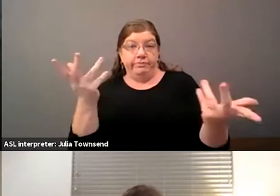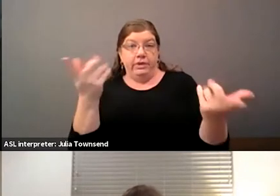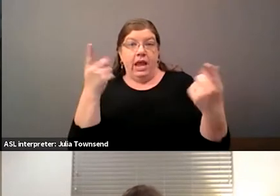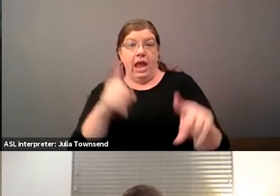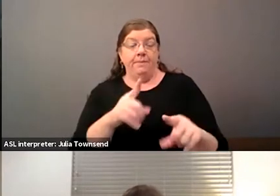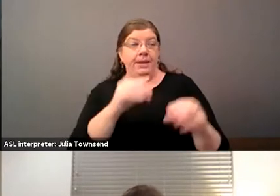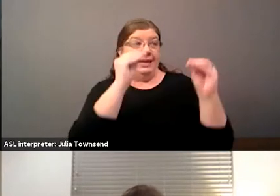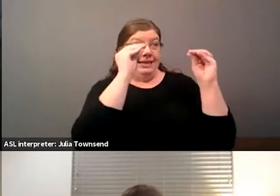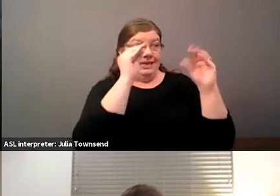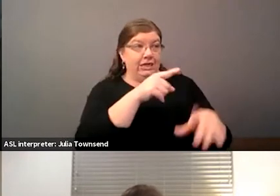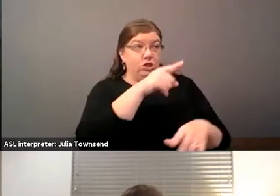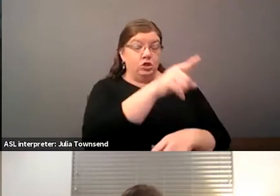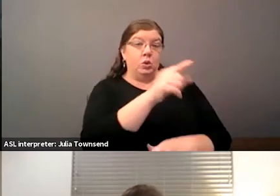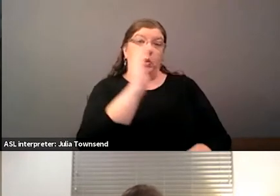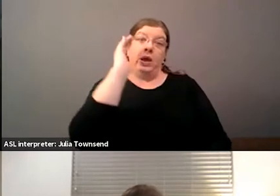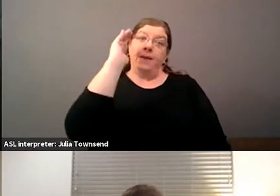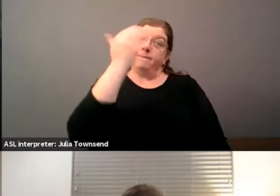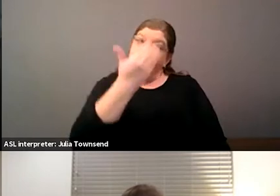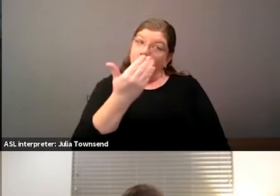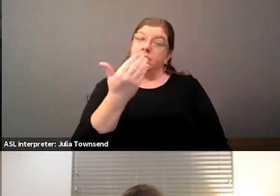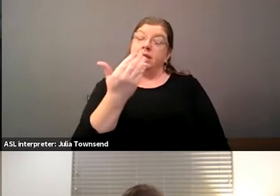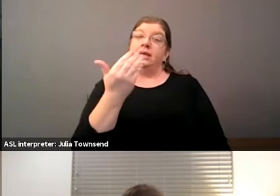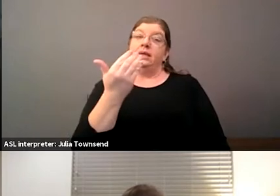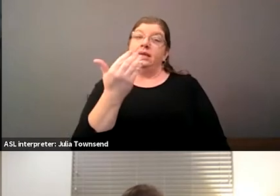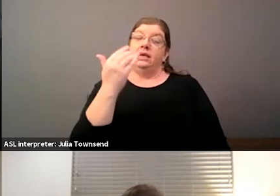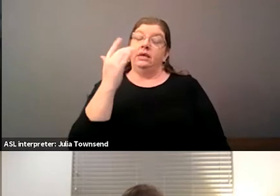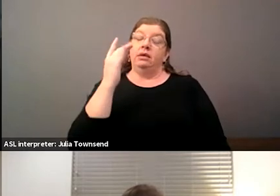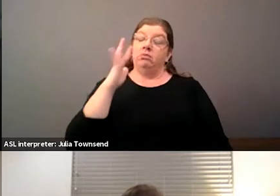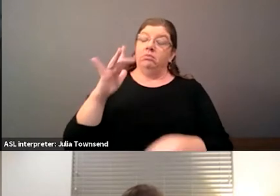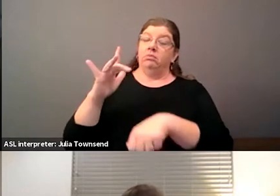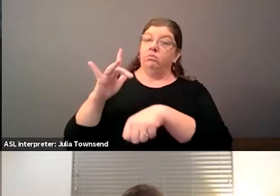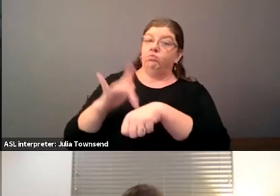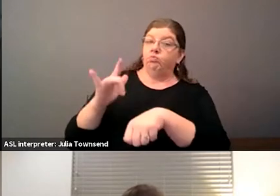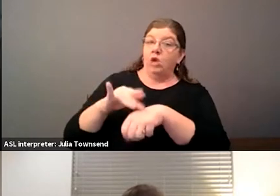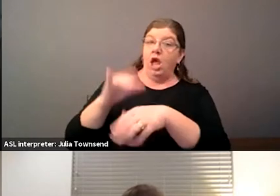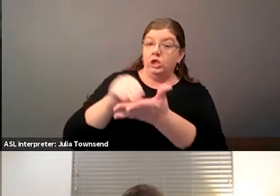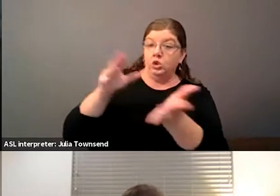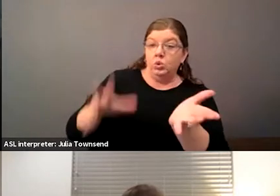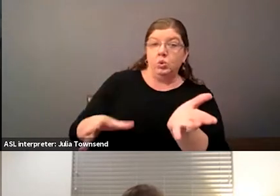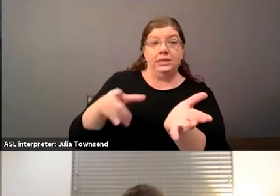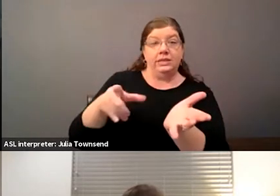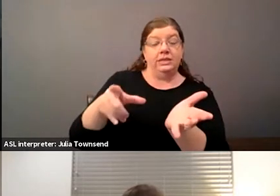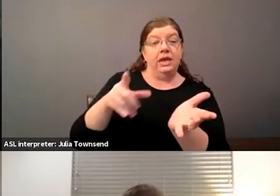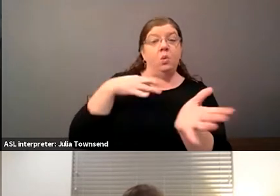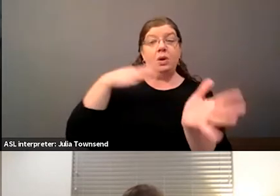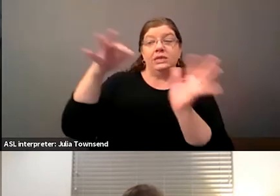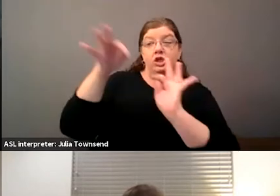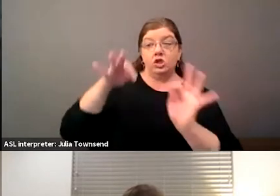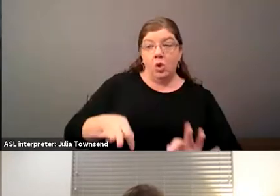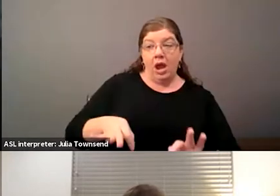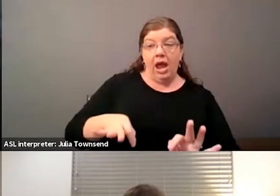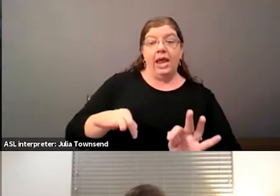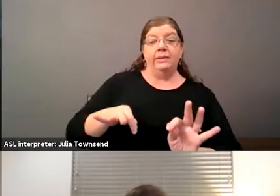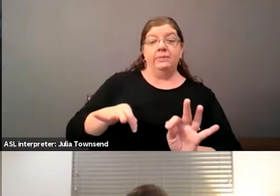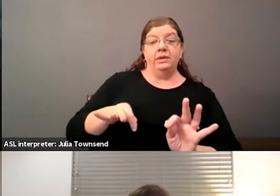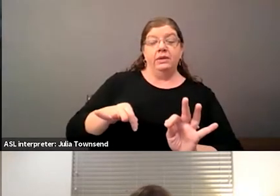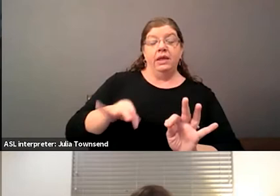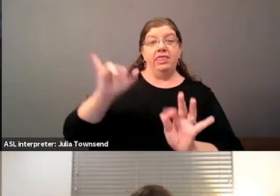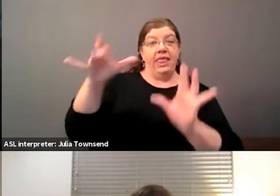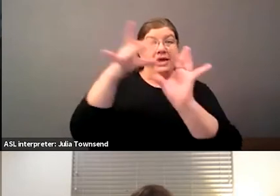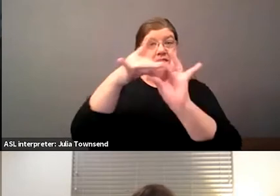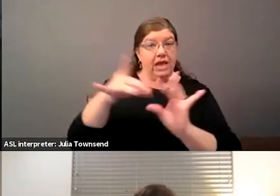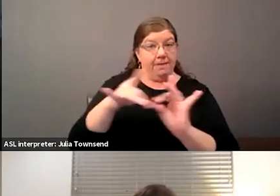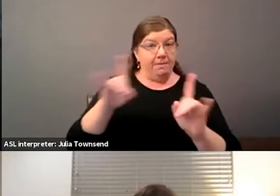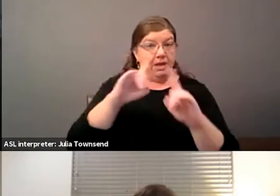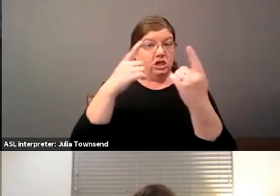teacher who had apparently assaulted a student and it was described in this statement by